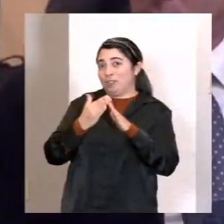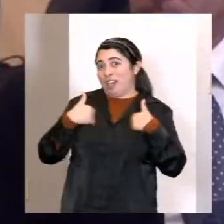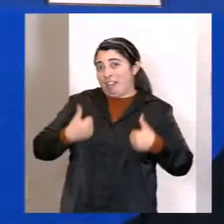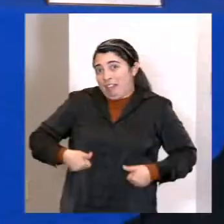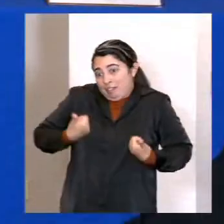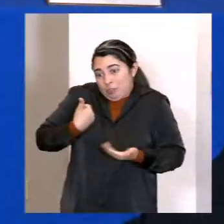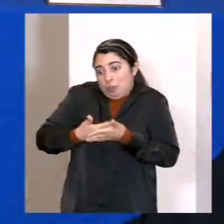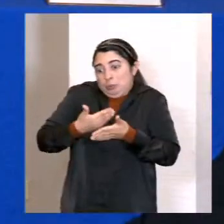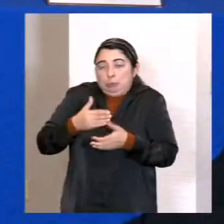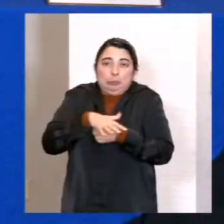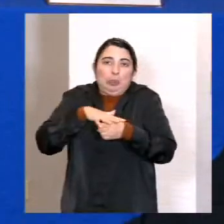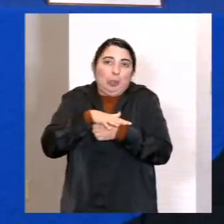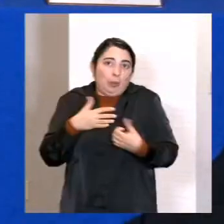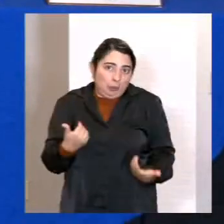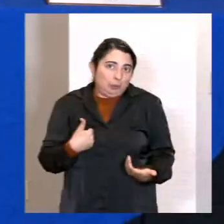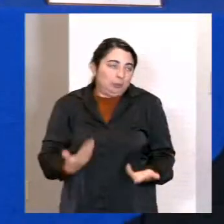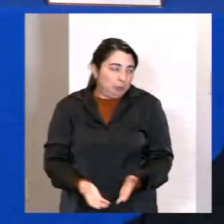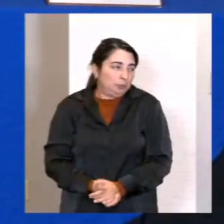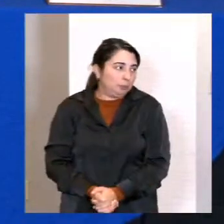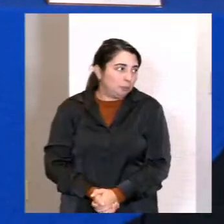Thank you very much.